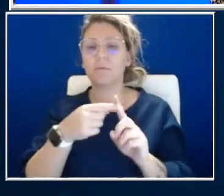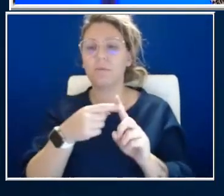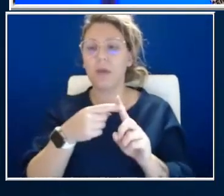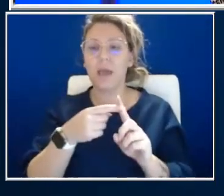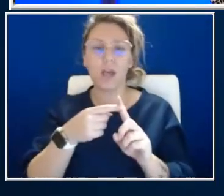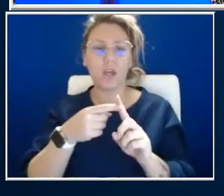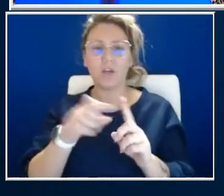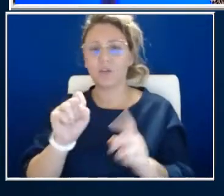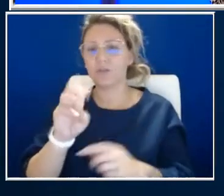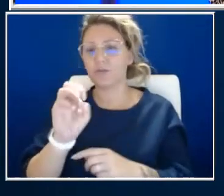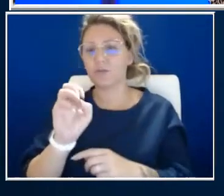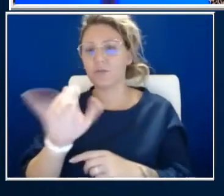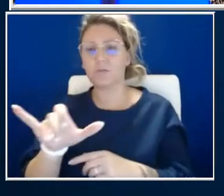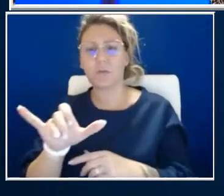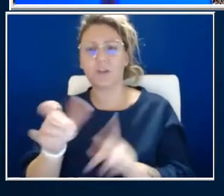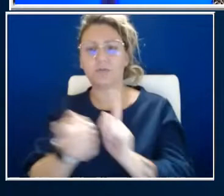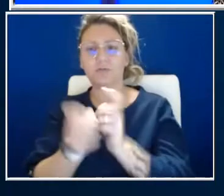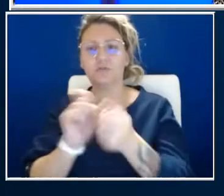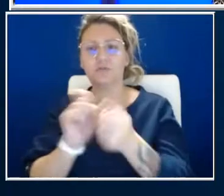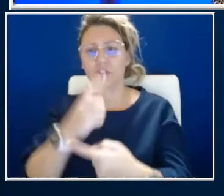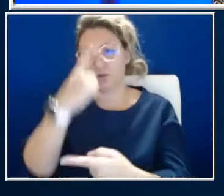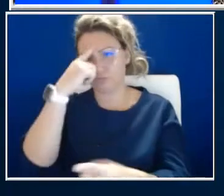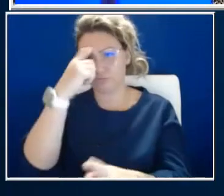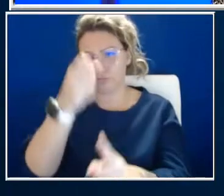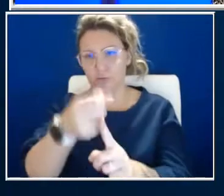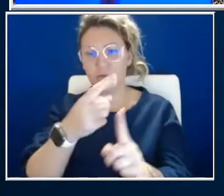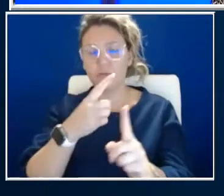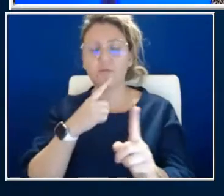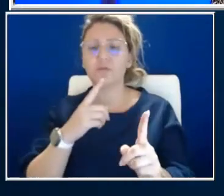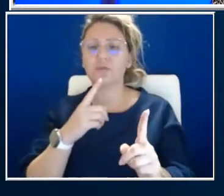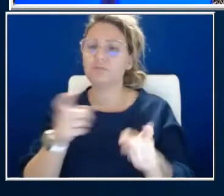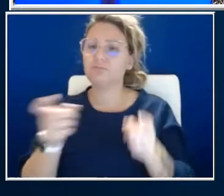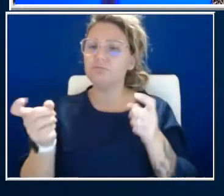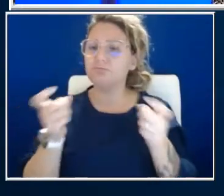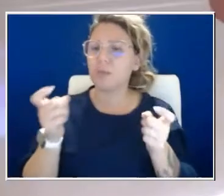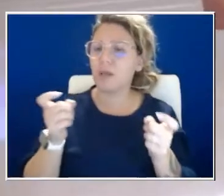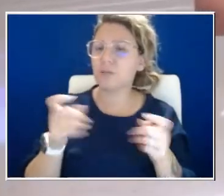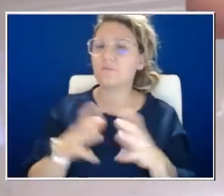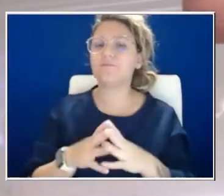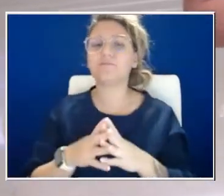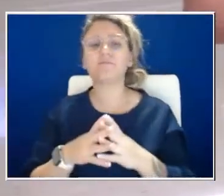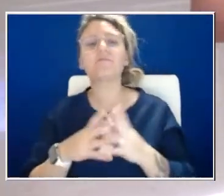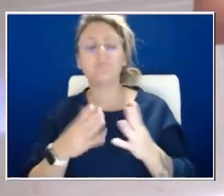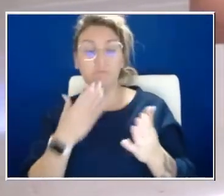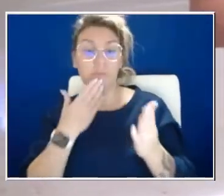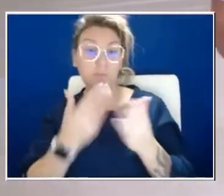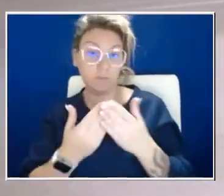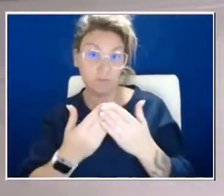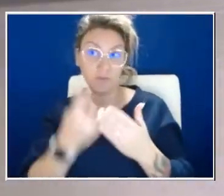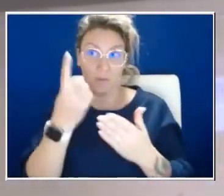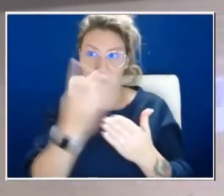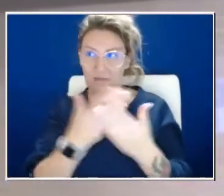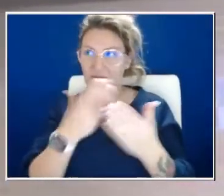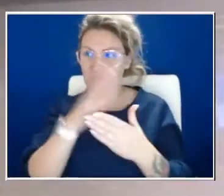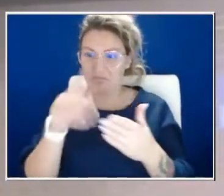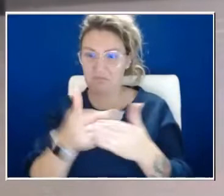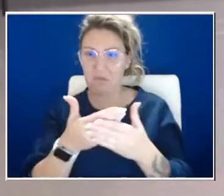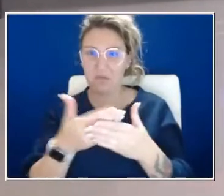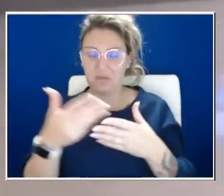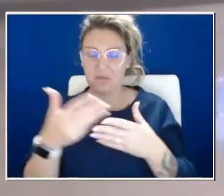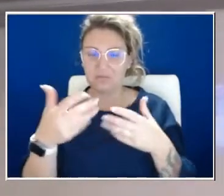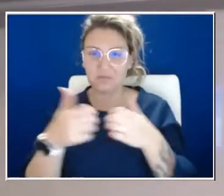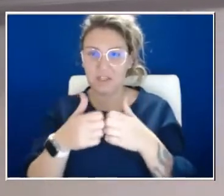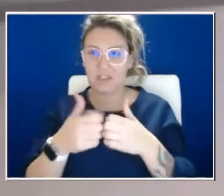the other trainers? Yeah, it's been a one-stop shop, which is nice. In the past, a kid gets hurt, we do